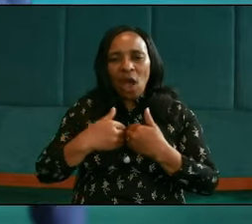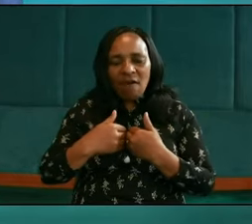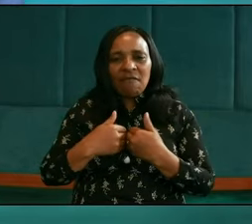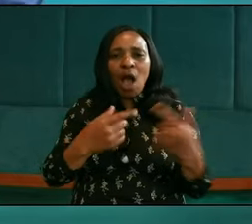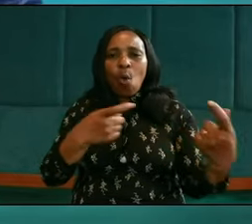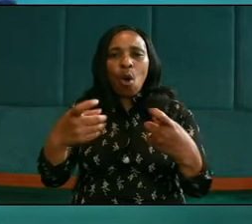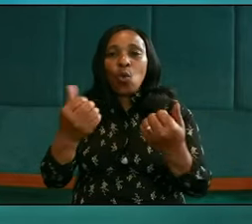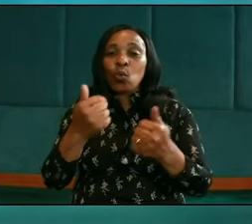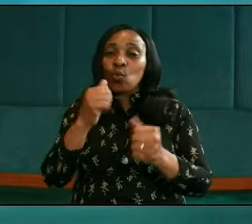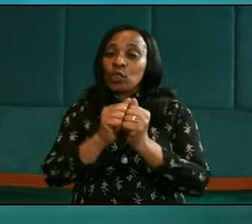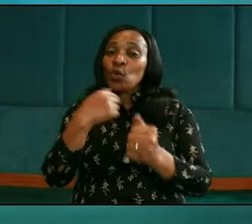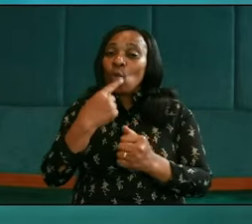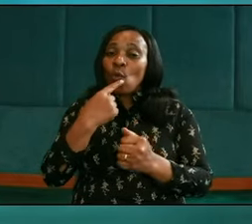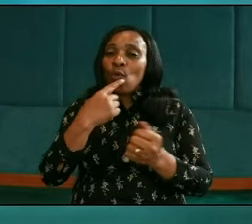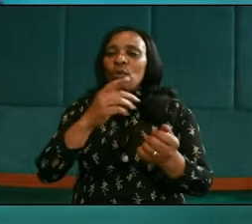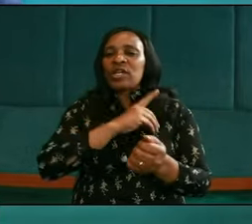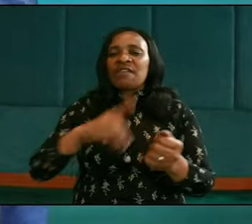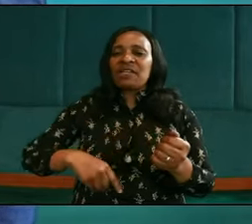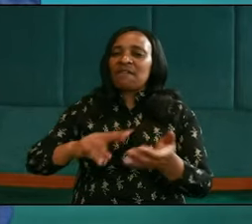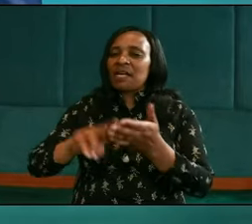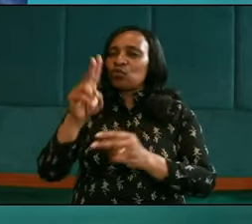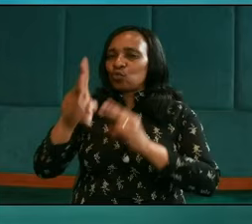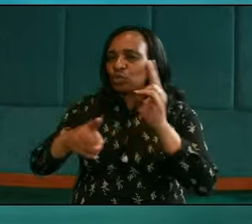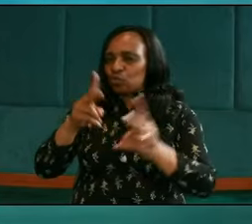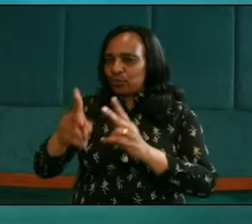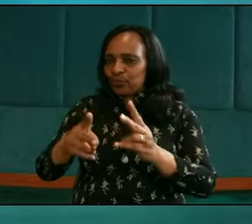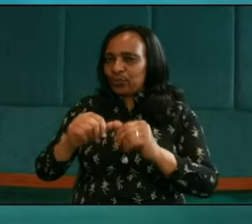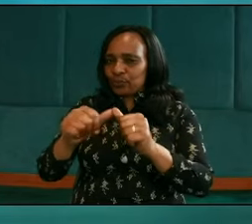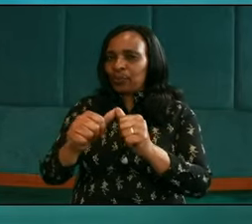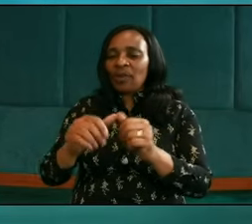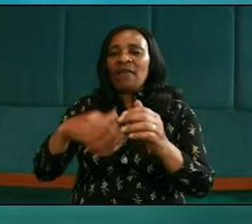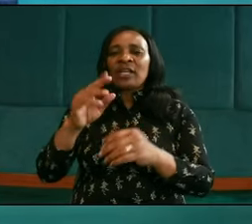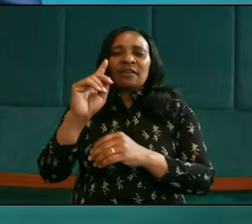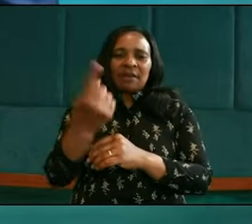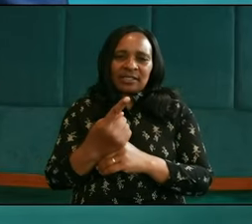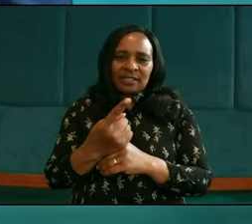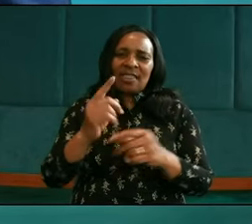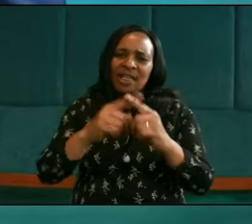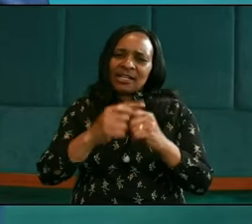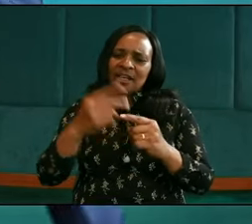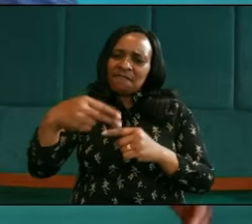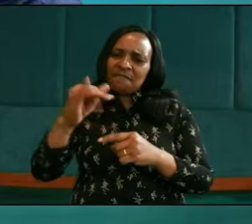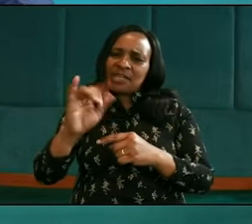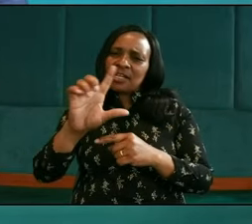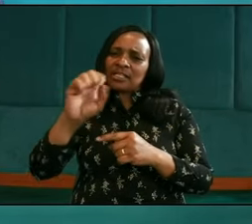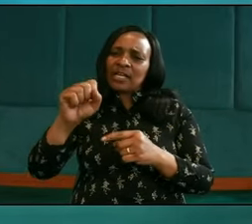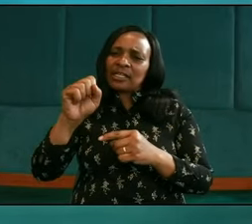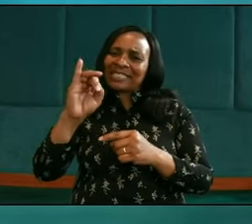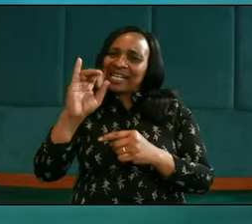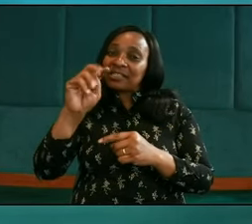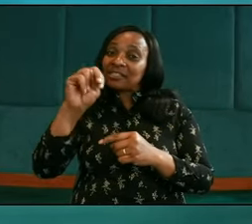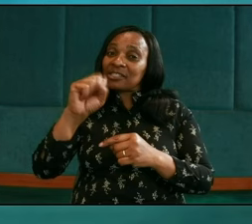with David. So in verse 22, we continue. Then after the first one, then the Philistines went up once